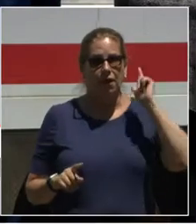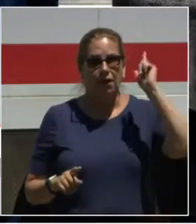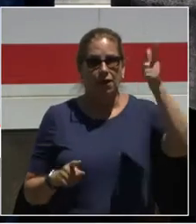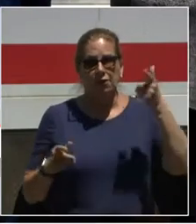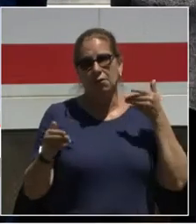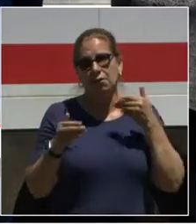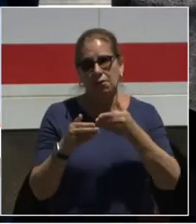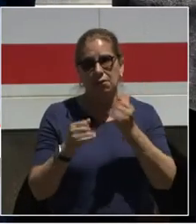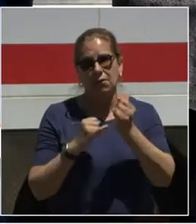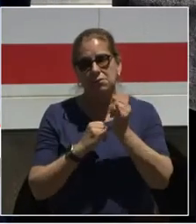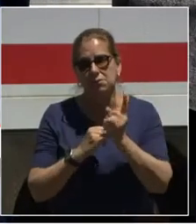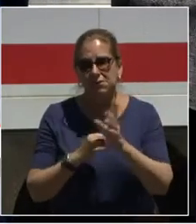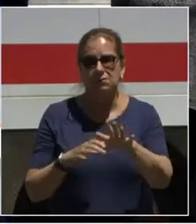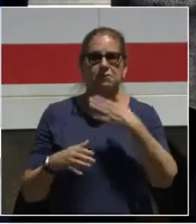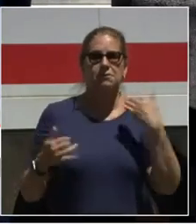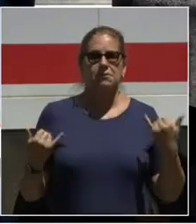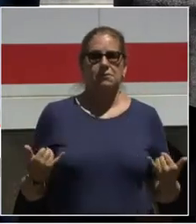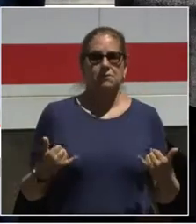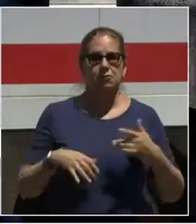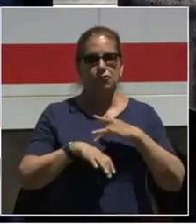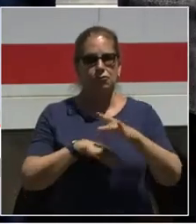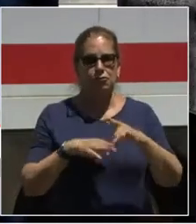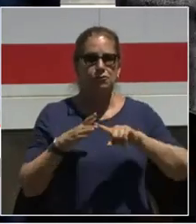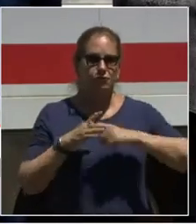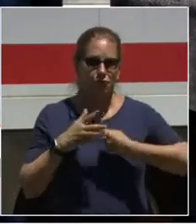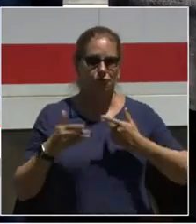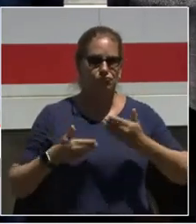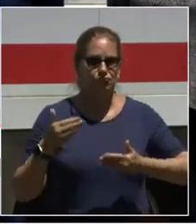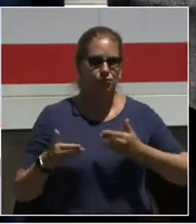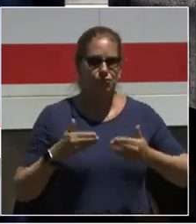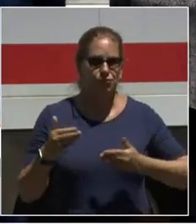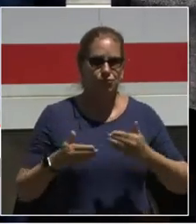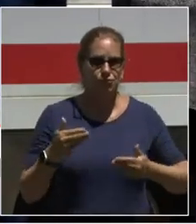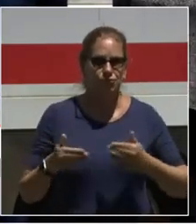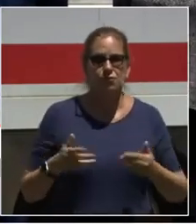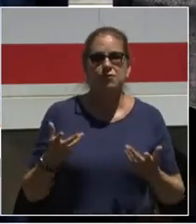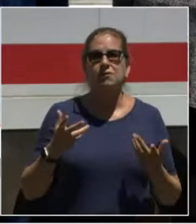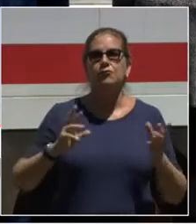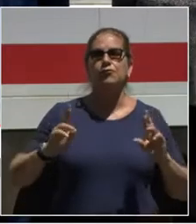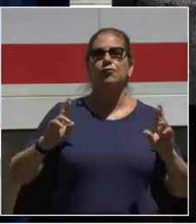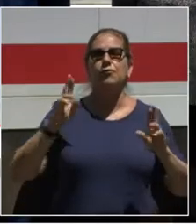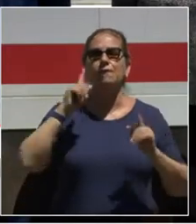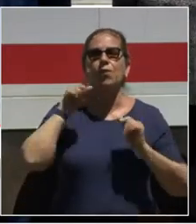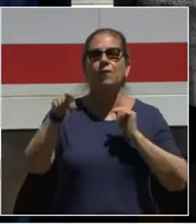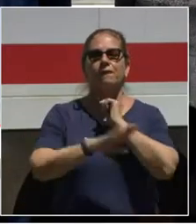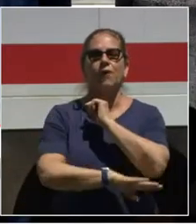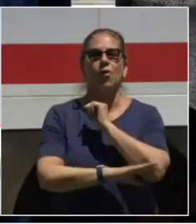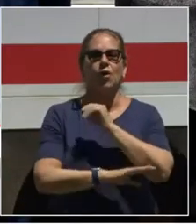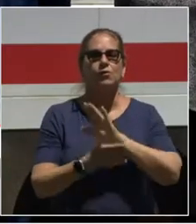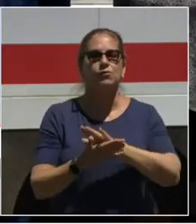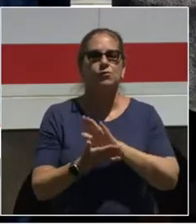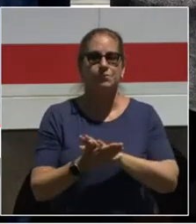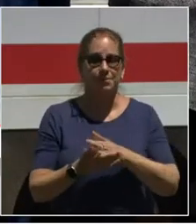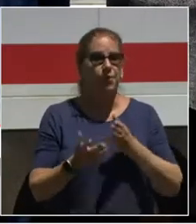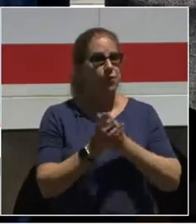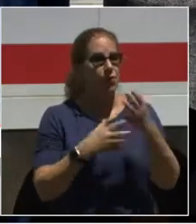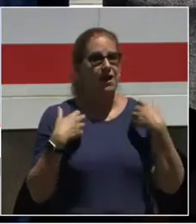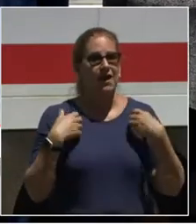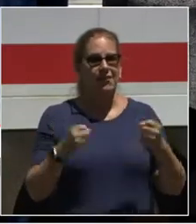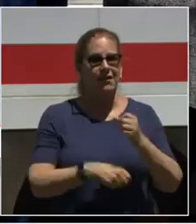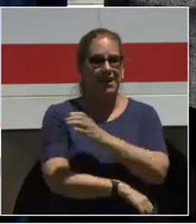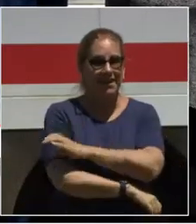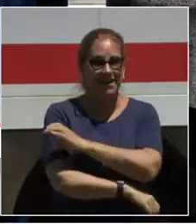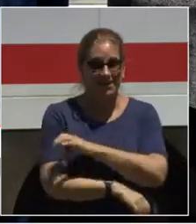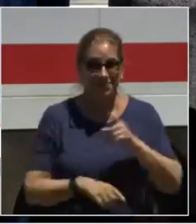by offering additional school-based, community-based health clinics. So families with